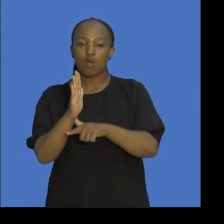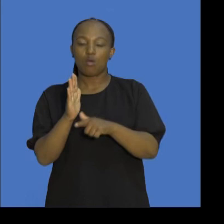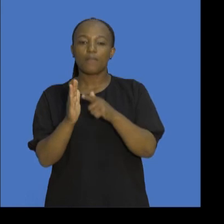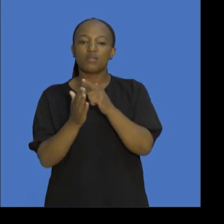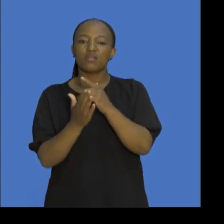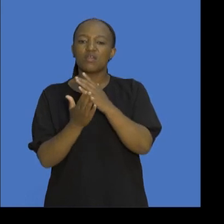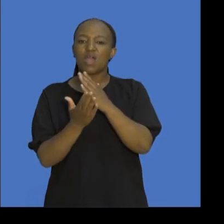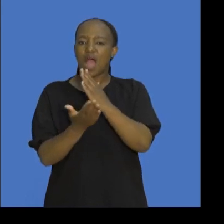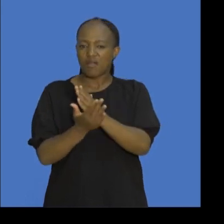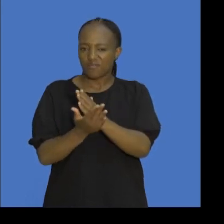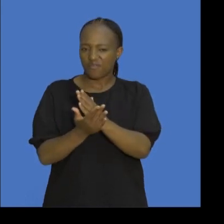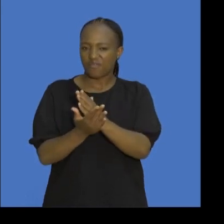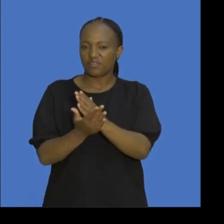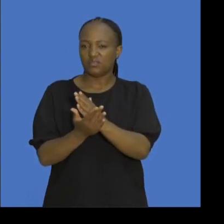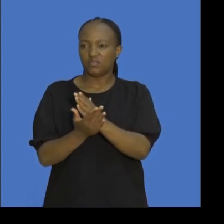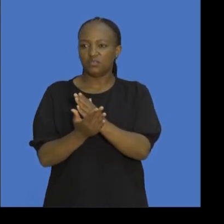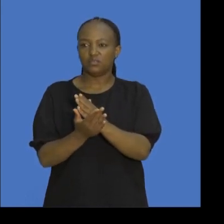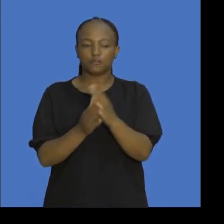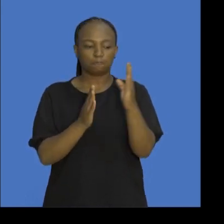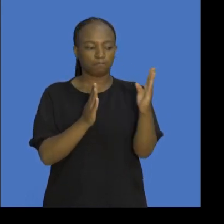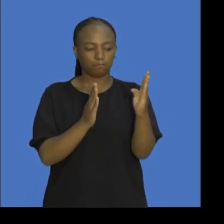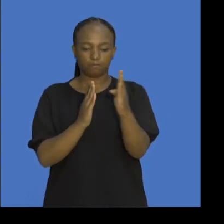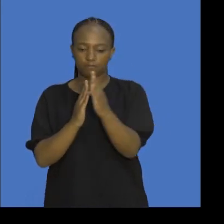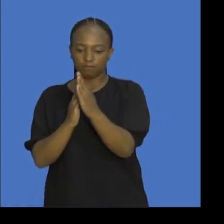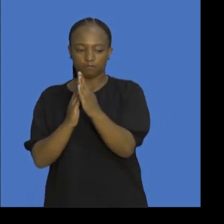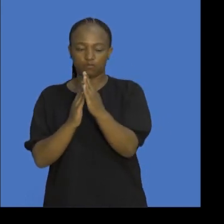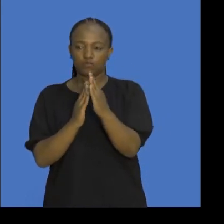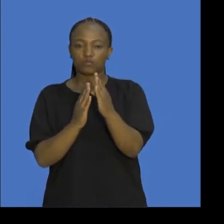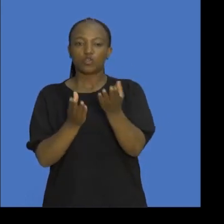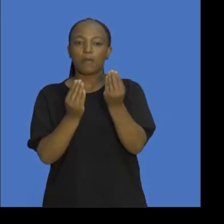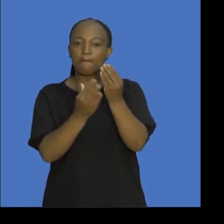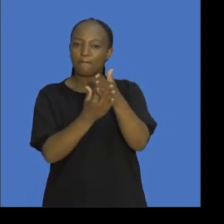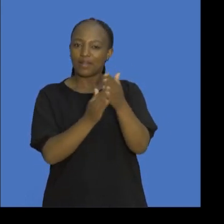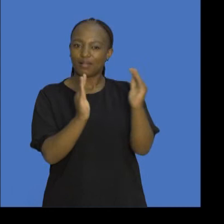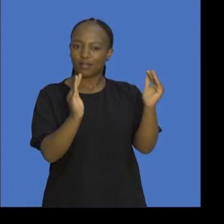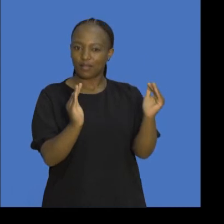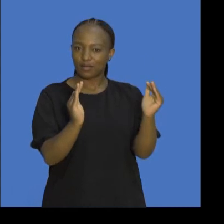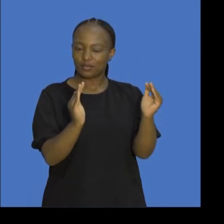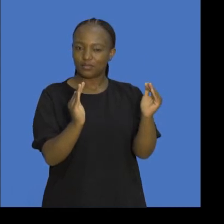So the lower quartile is half. What is half? From there to there. Find the median.